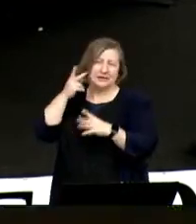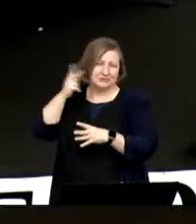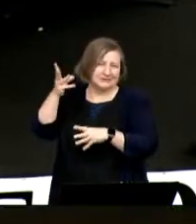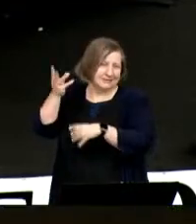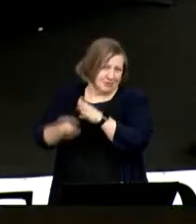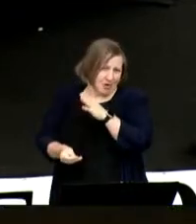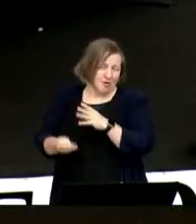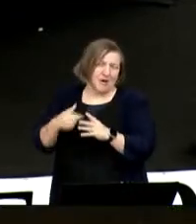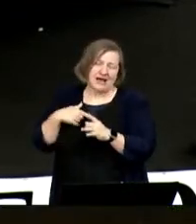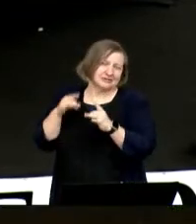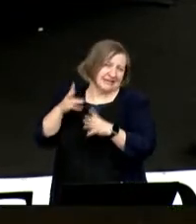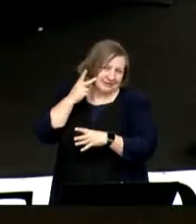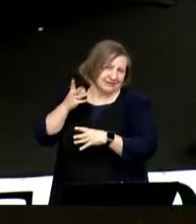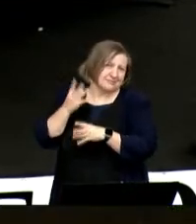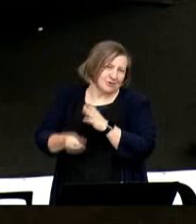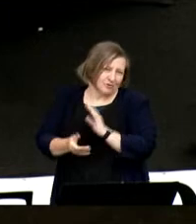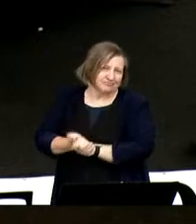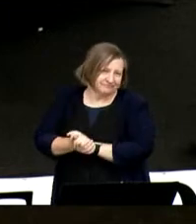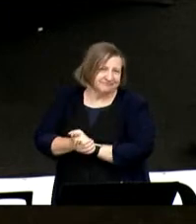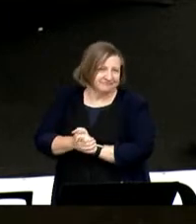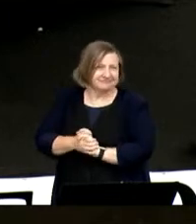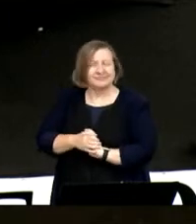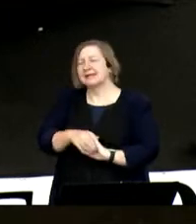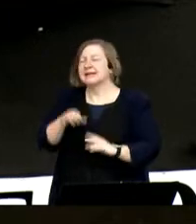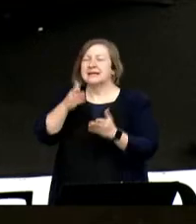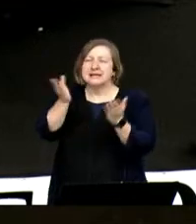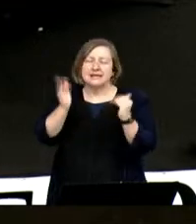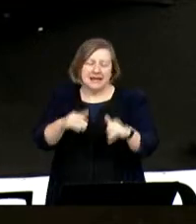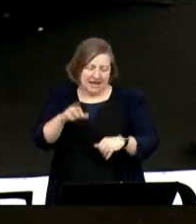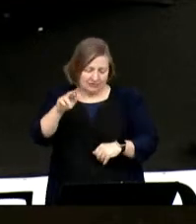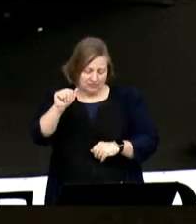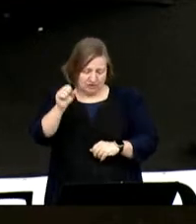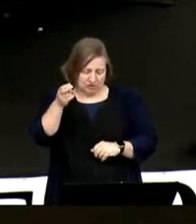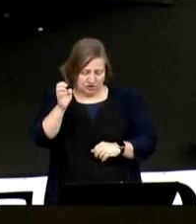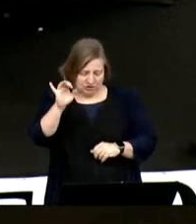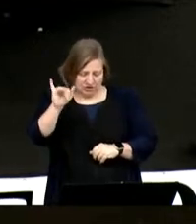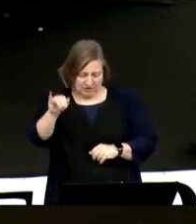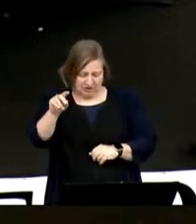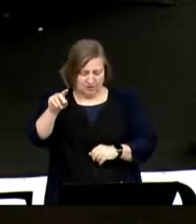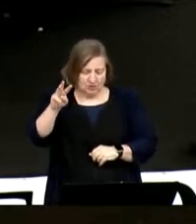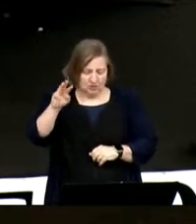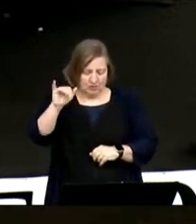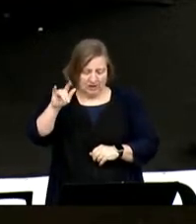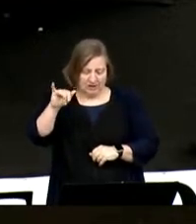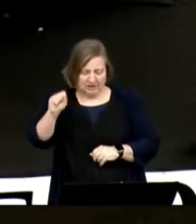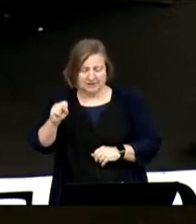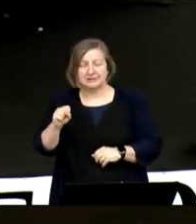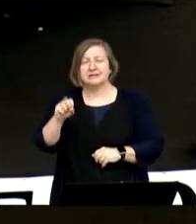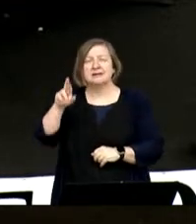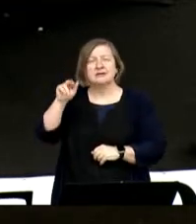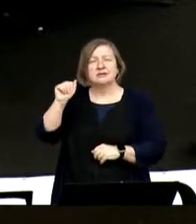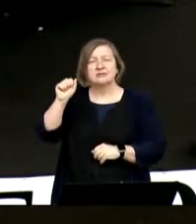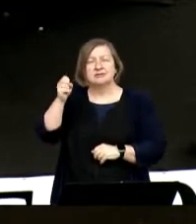go. I just hate to see him go. Next, I'm gonna talk about Rashid Willis. Rashid Willis is,